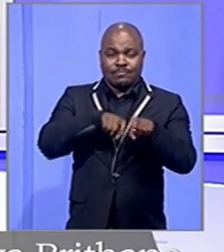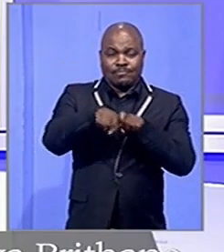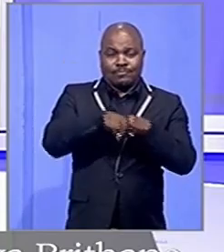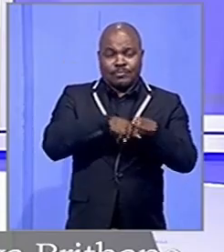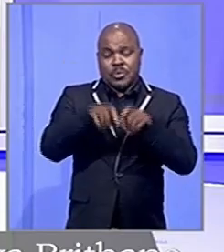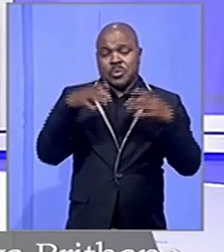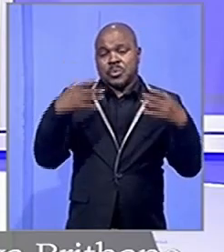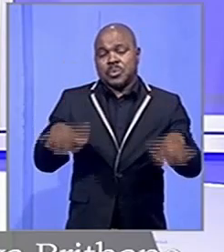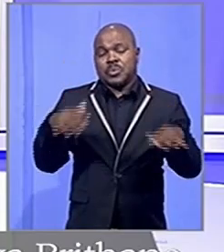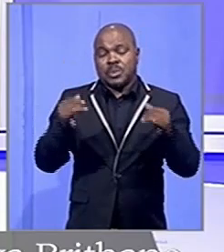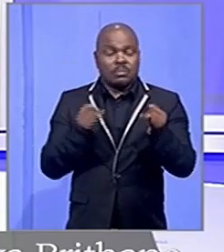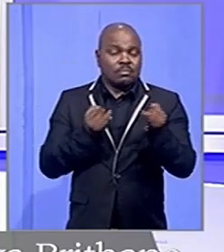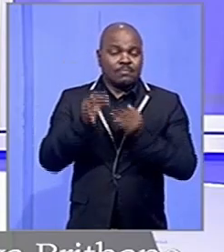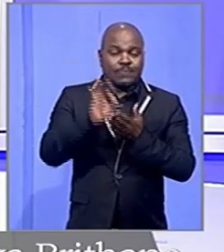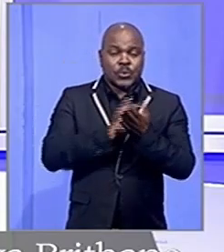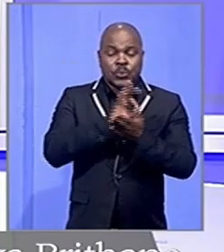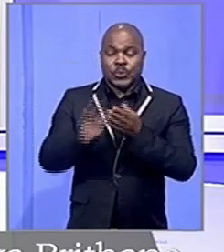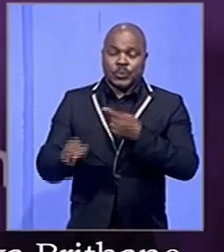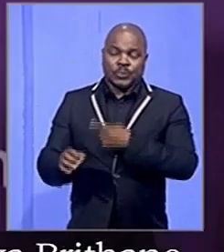go gaisa.